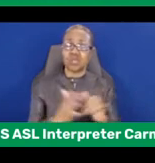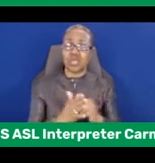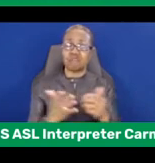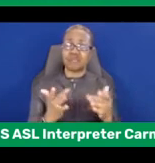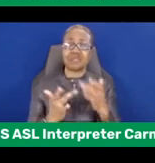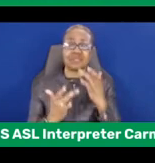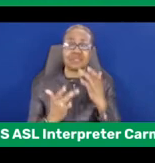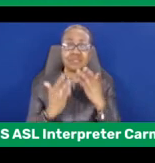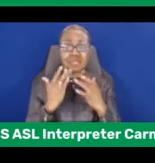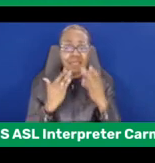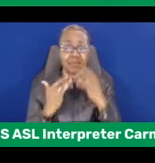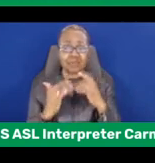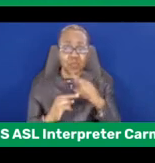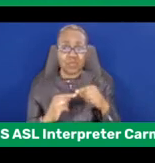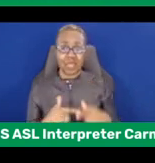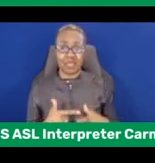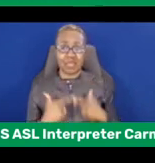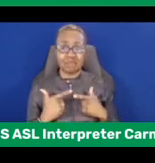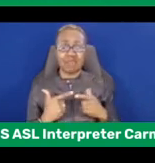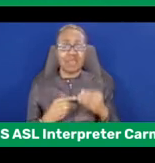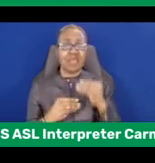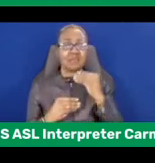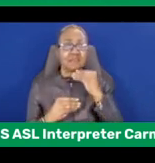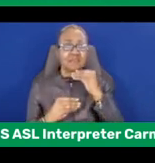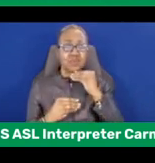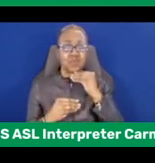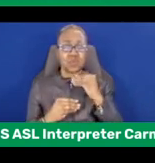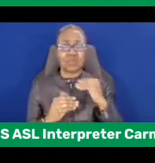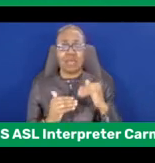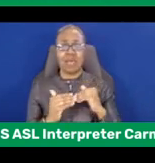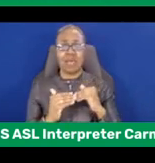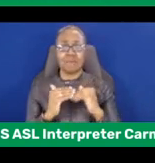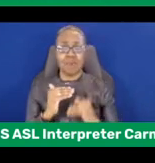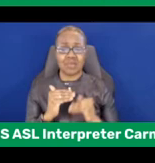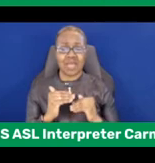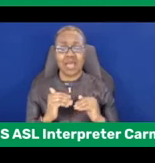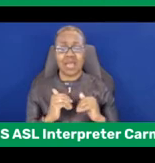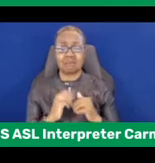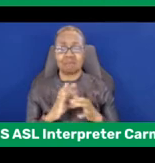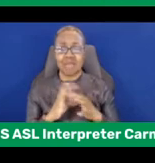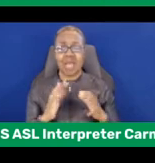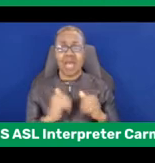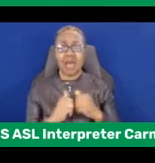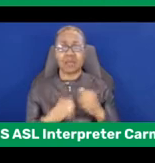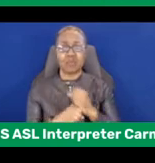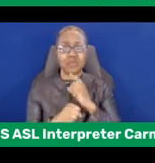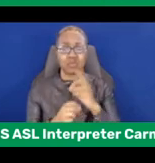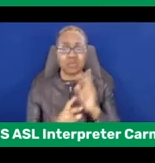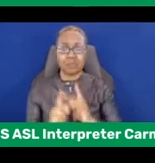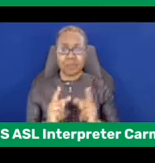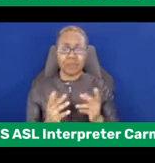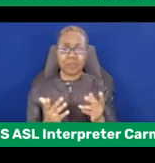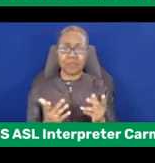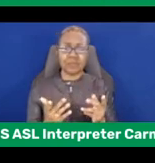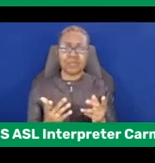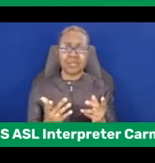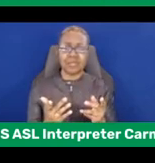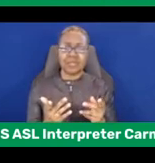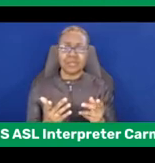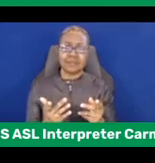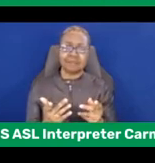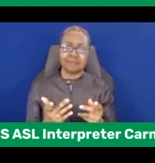for them when they're living in a food apartheid? You know, how do we make sure that people aren't, you know,